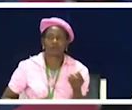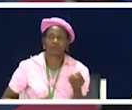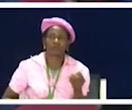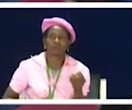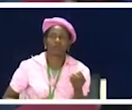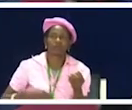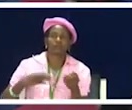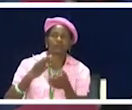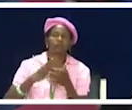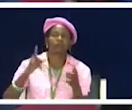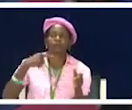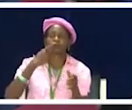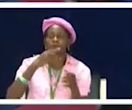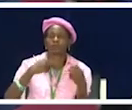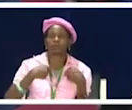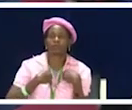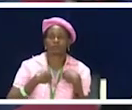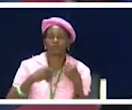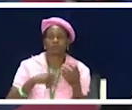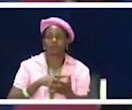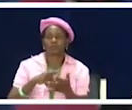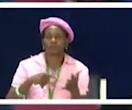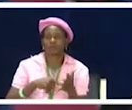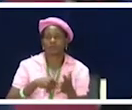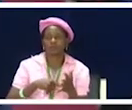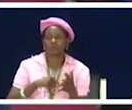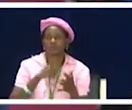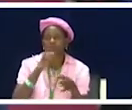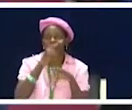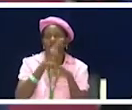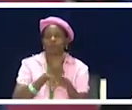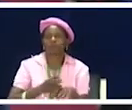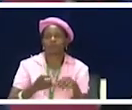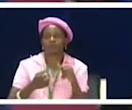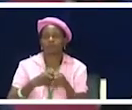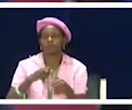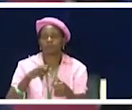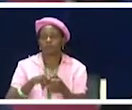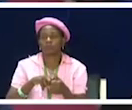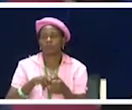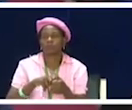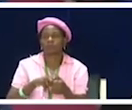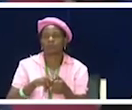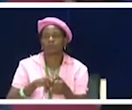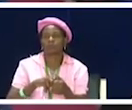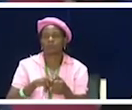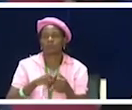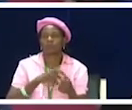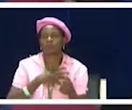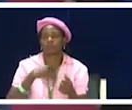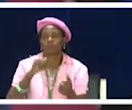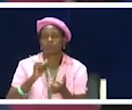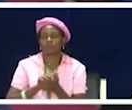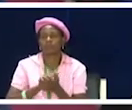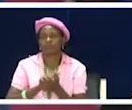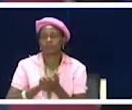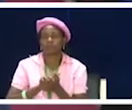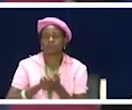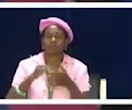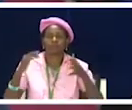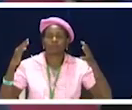someone who has this unusual problem, and that